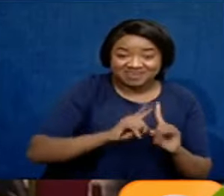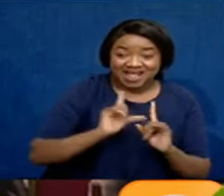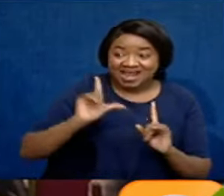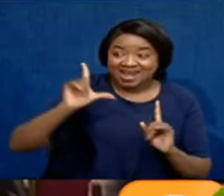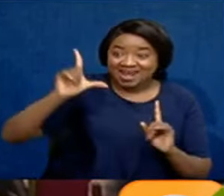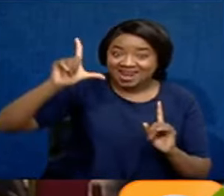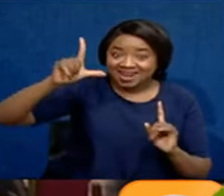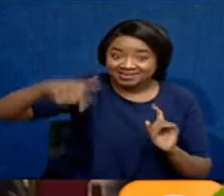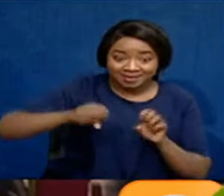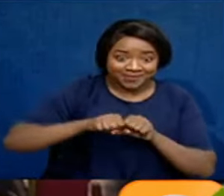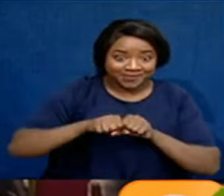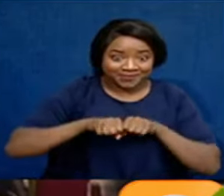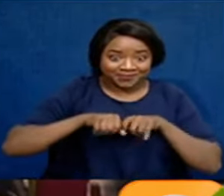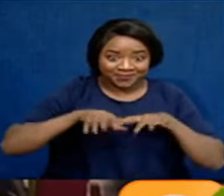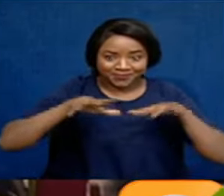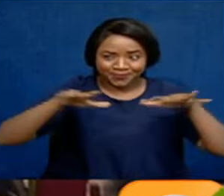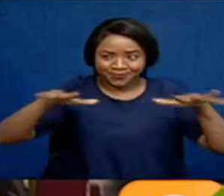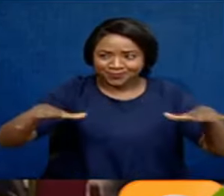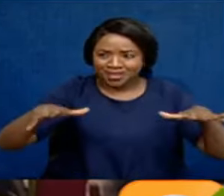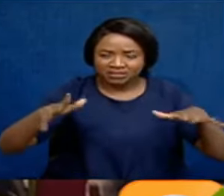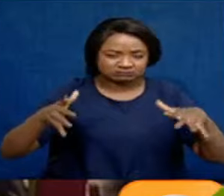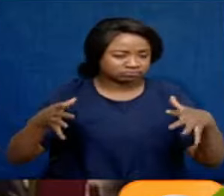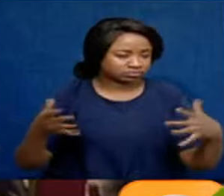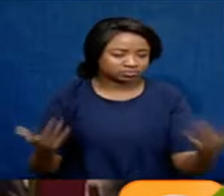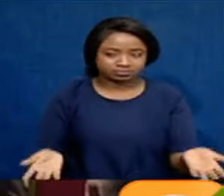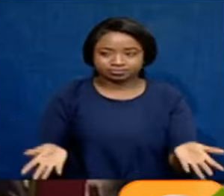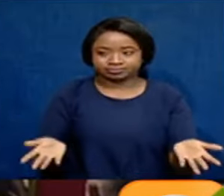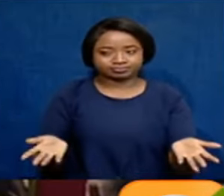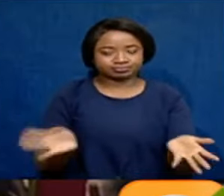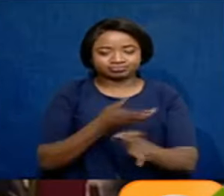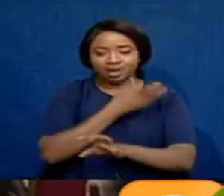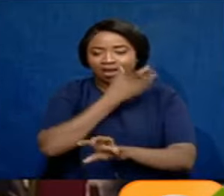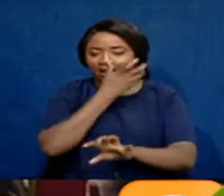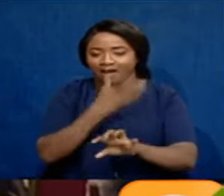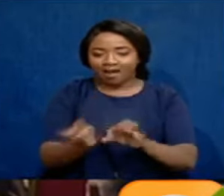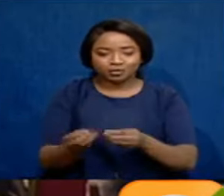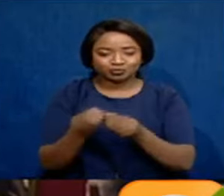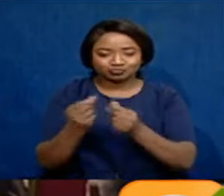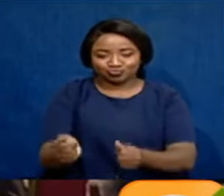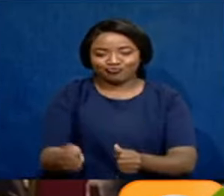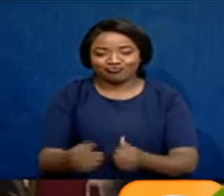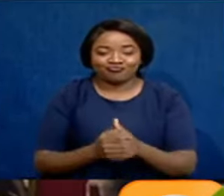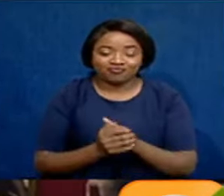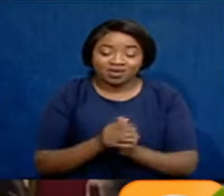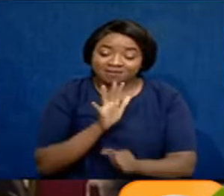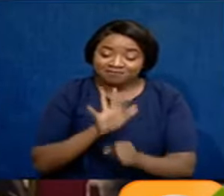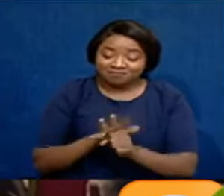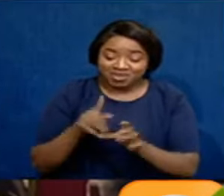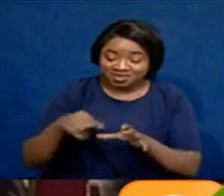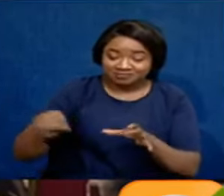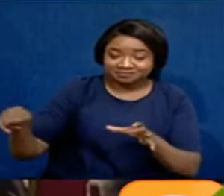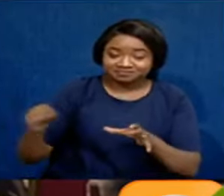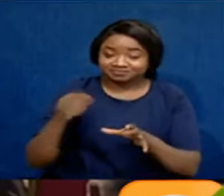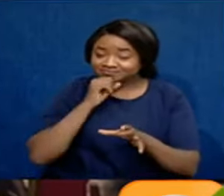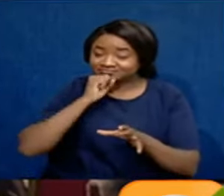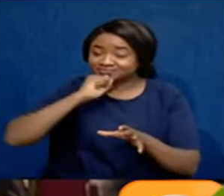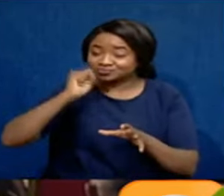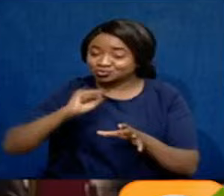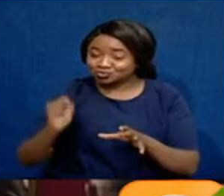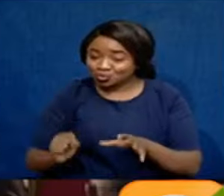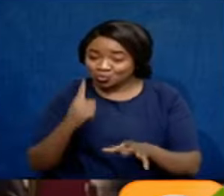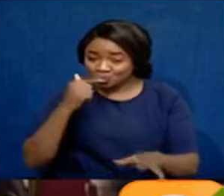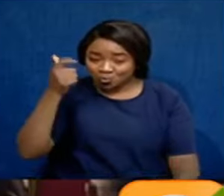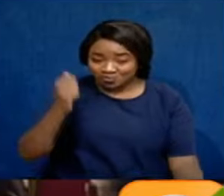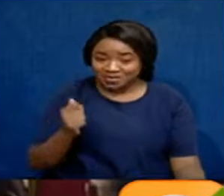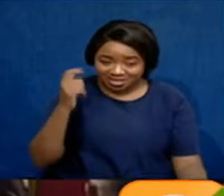very sad. Most of these men are pensioners. And you remember, cancer treatment is